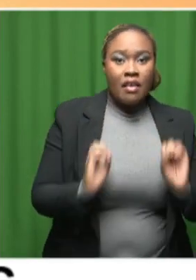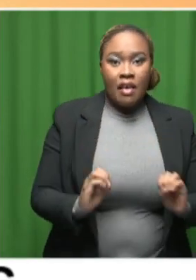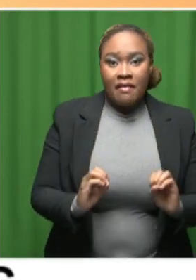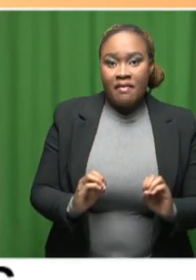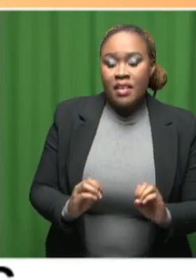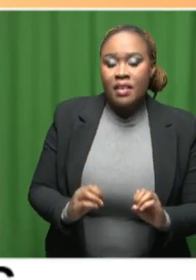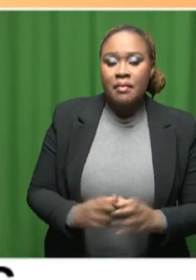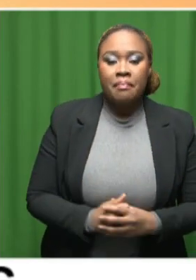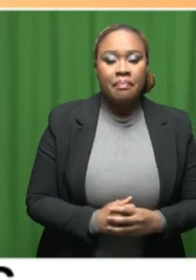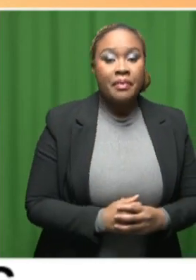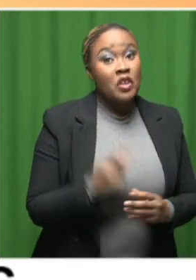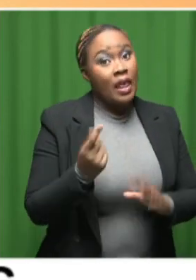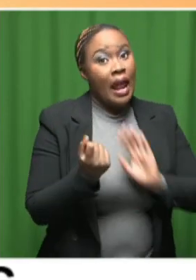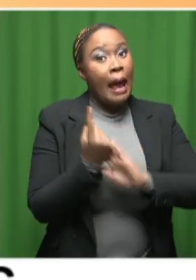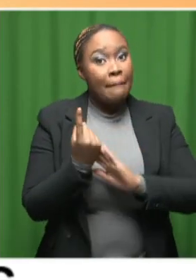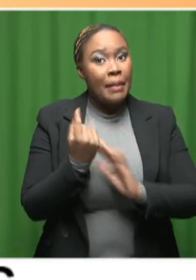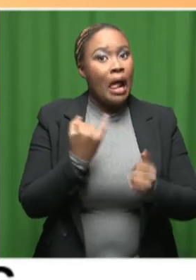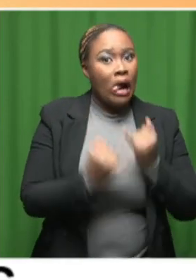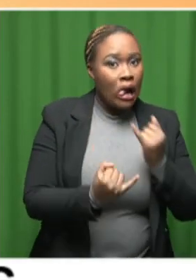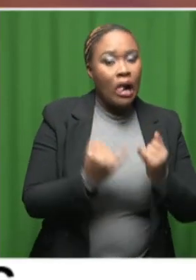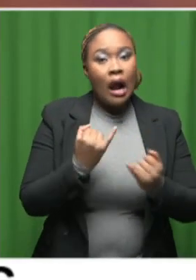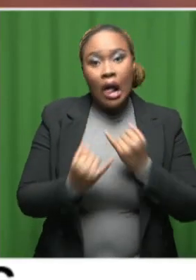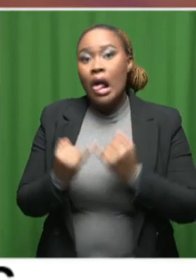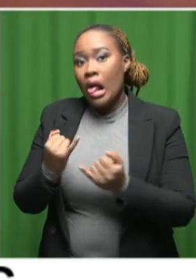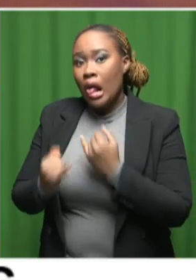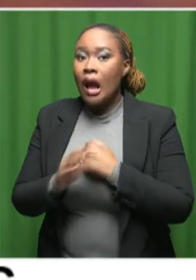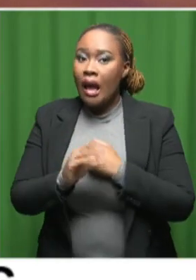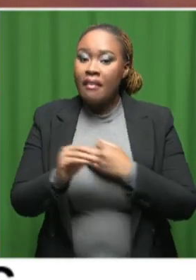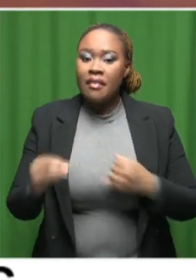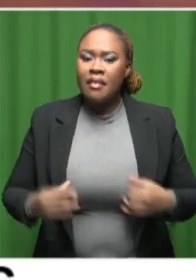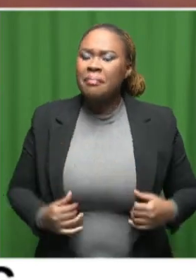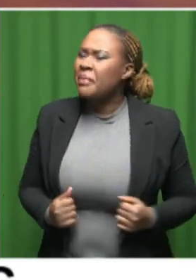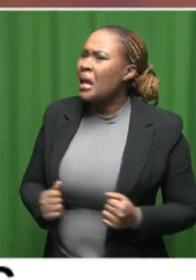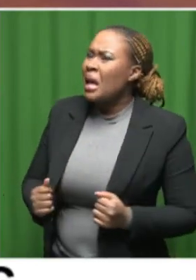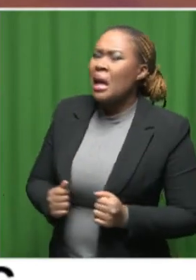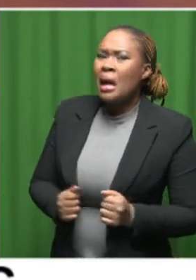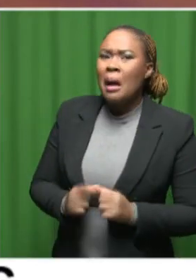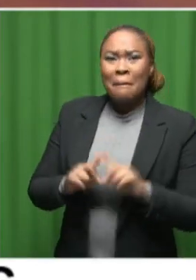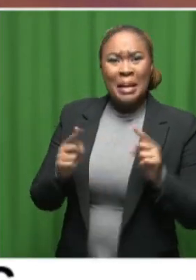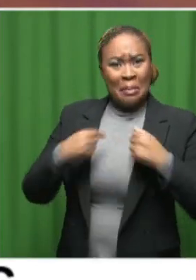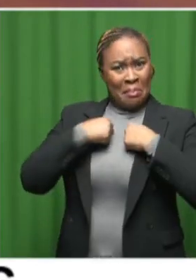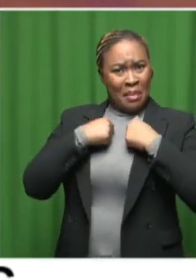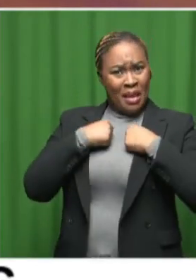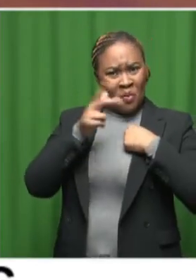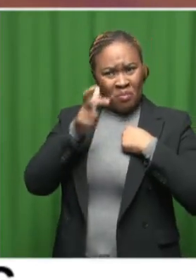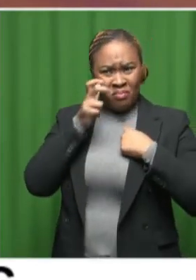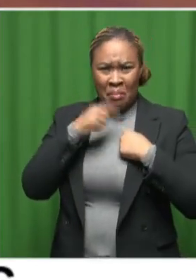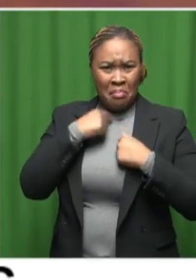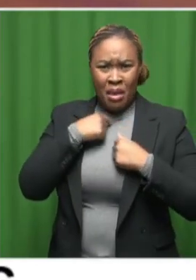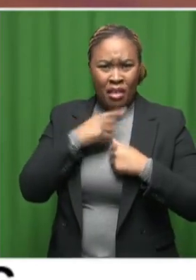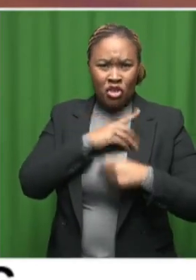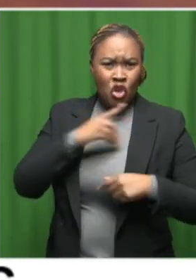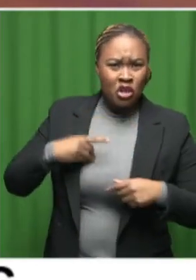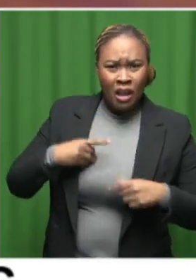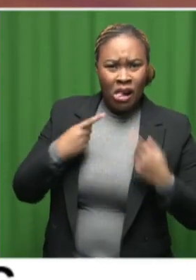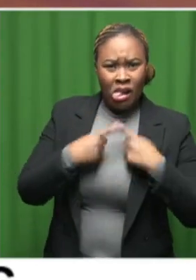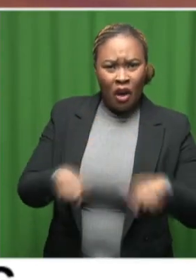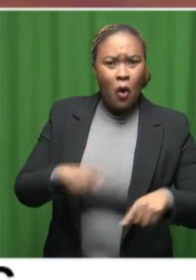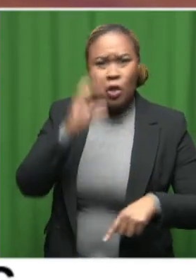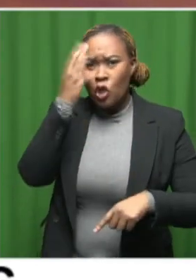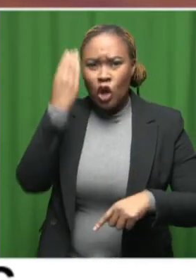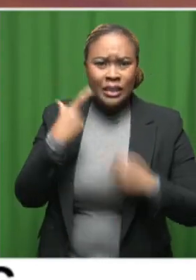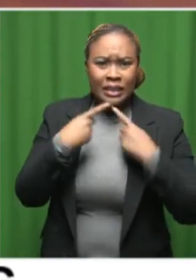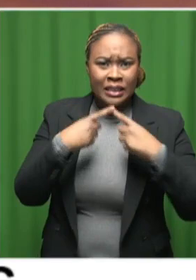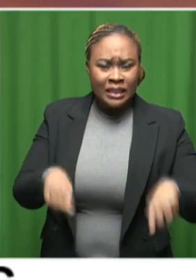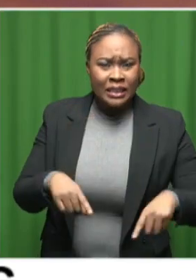common. And how do we begin to know something like that? Because I imagine, because I'm not in the medical field, I will go to a